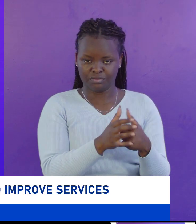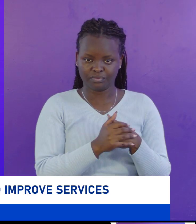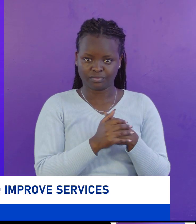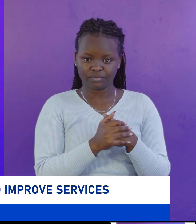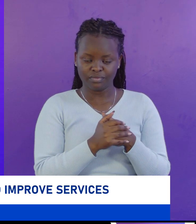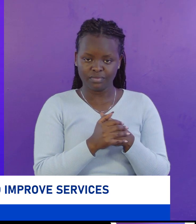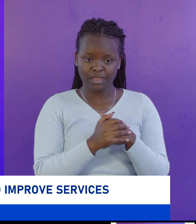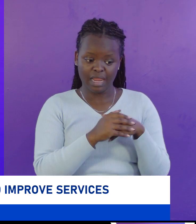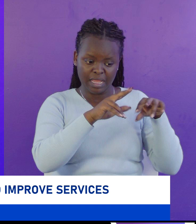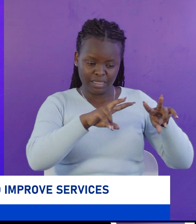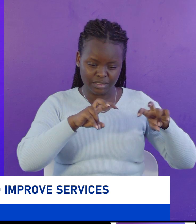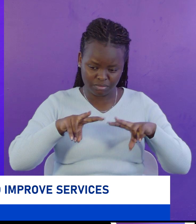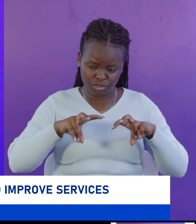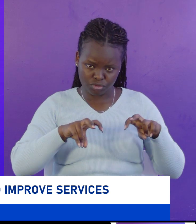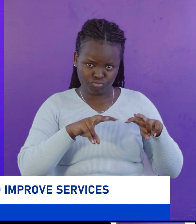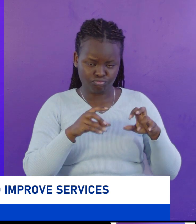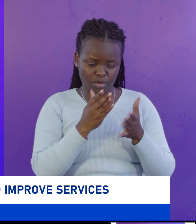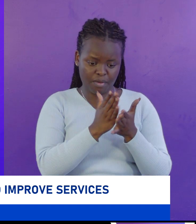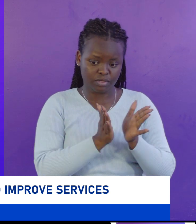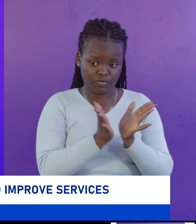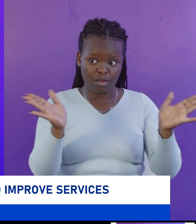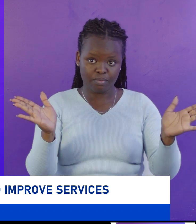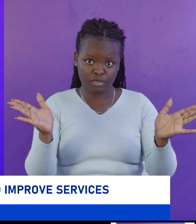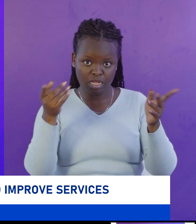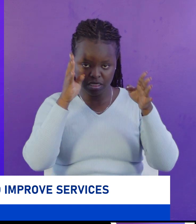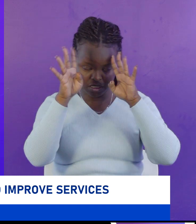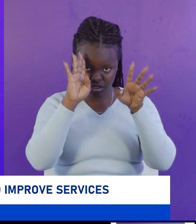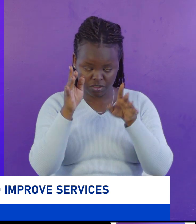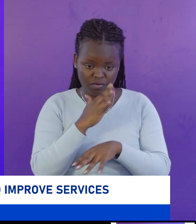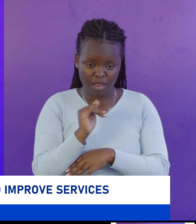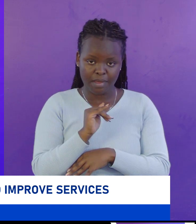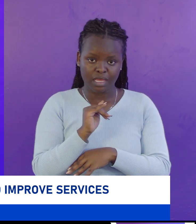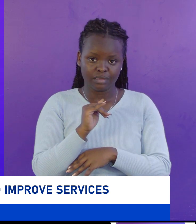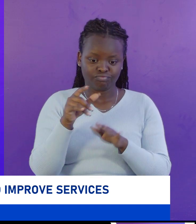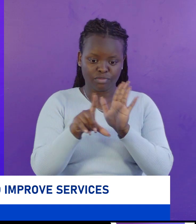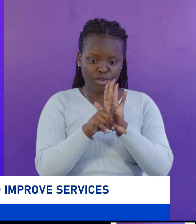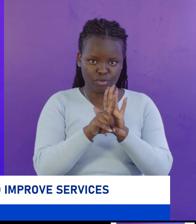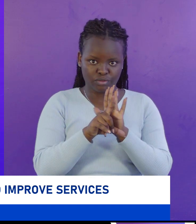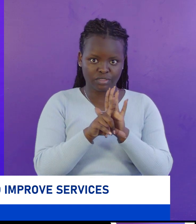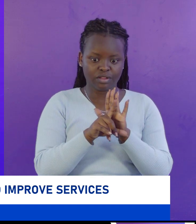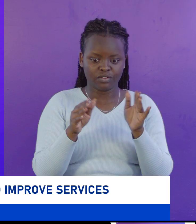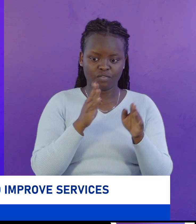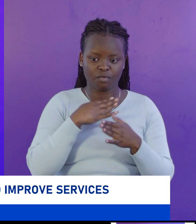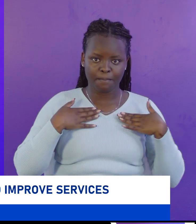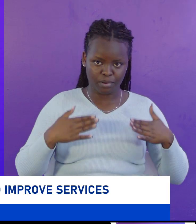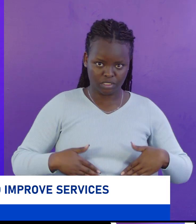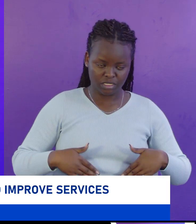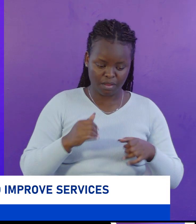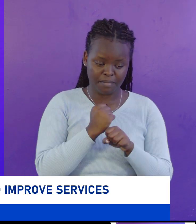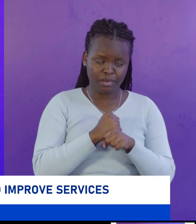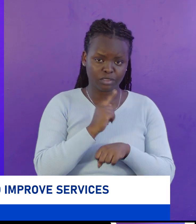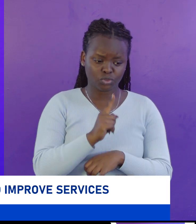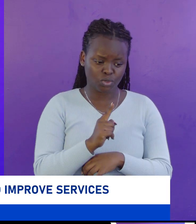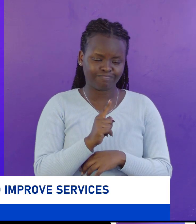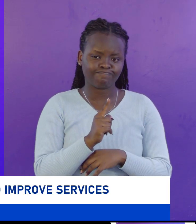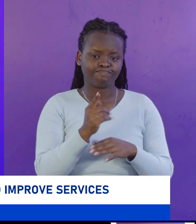inspection is part of a broader initiative by the legislative body to ensure that constitutional provisions